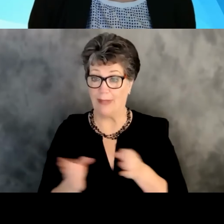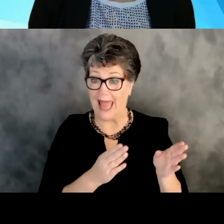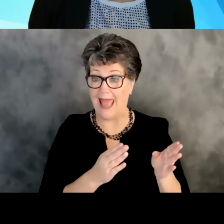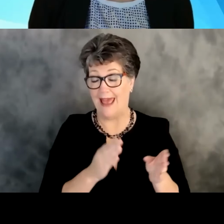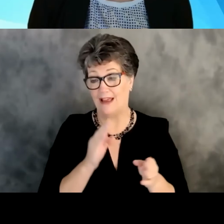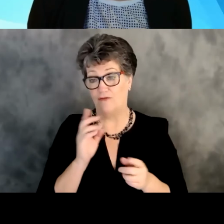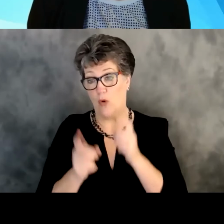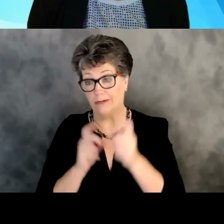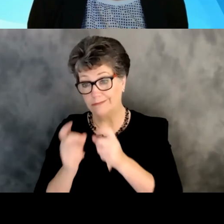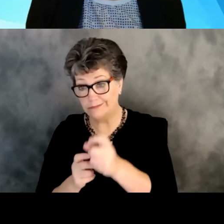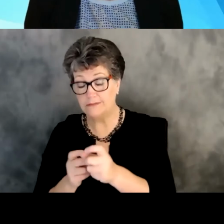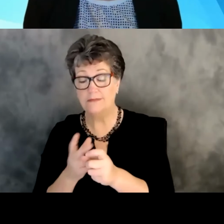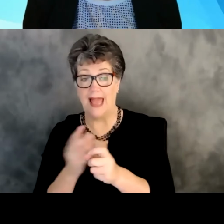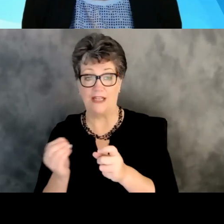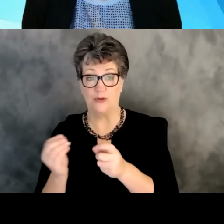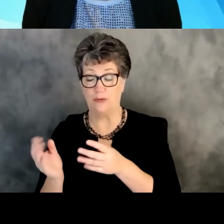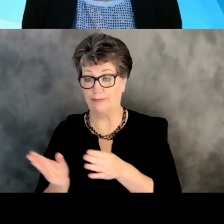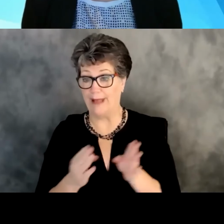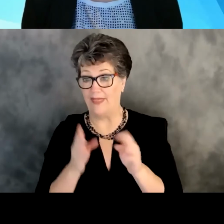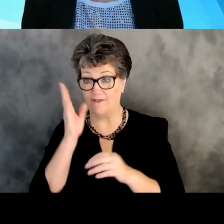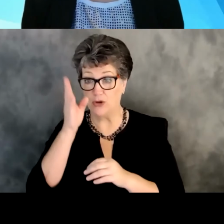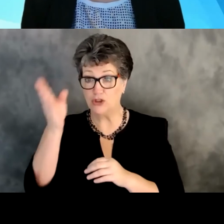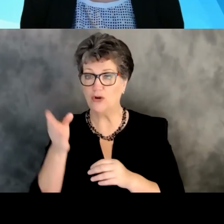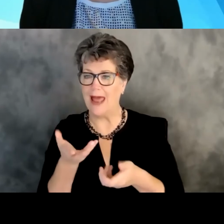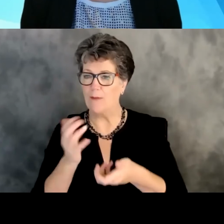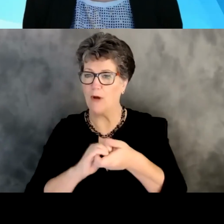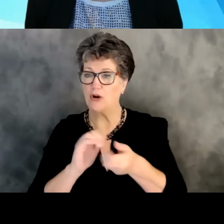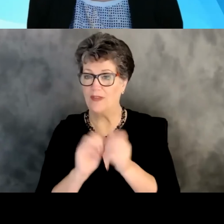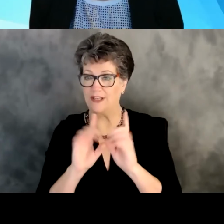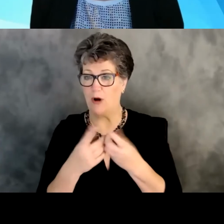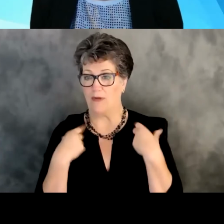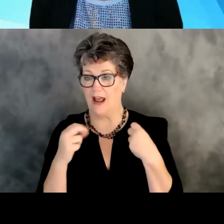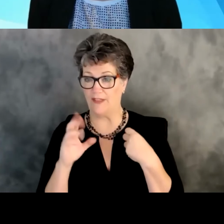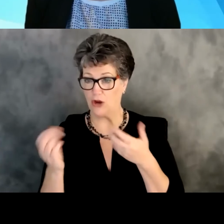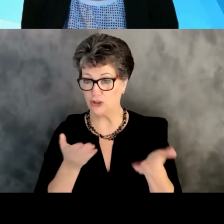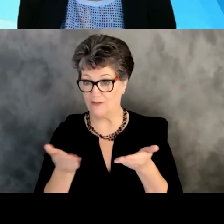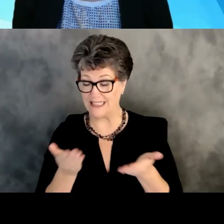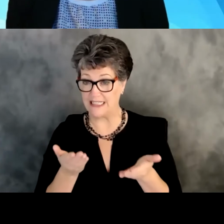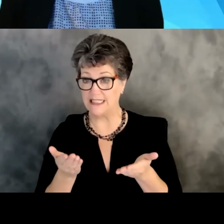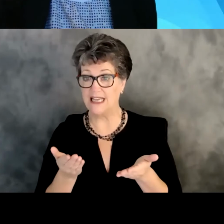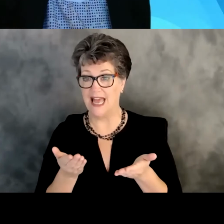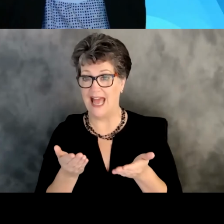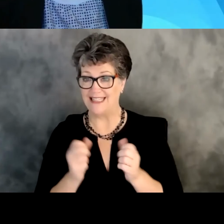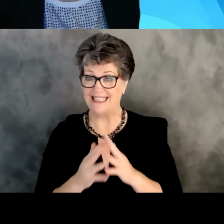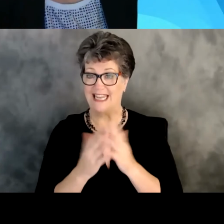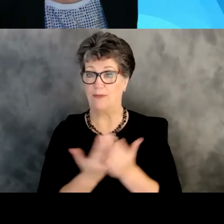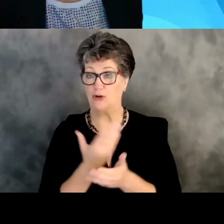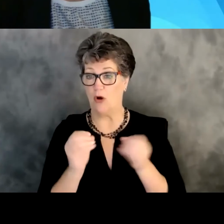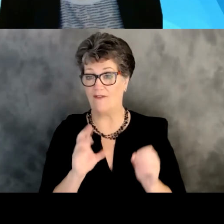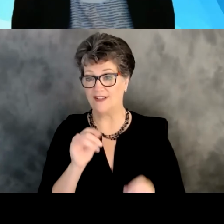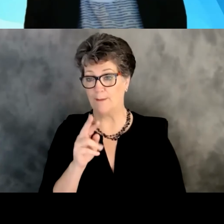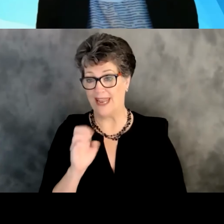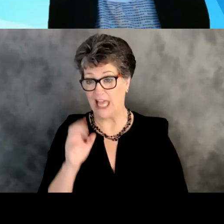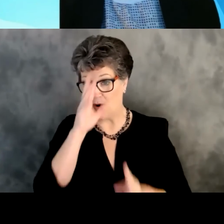help us plan the future, and new partnerships, deeper partnership with the Department of Healthcare Services as they stand up their new Office of Medicare